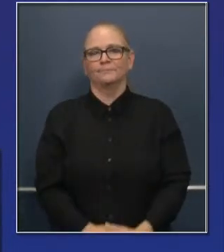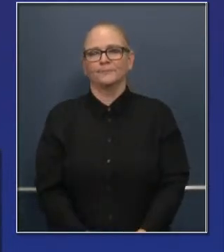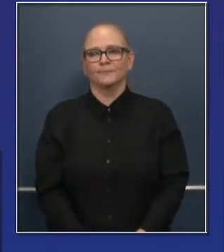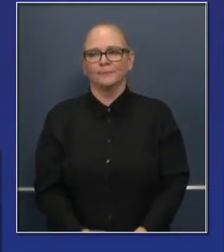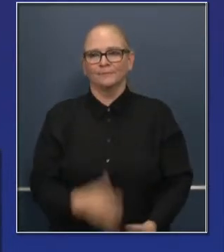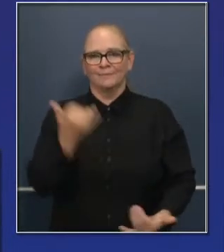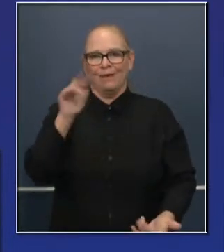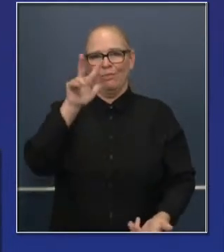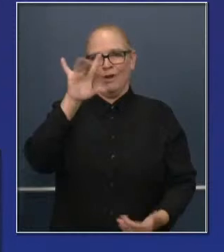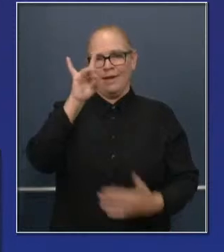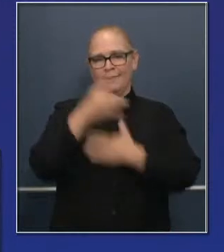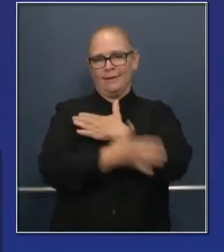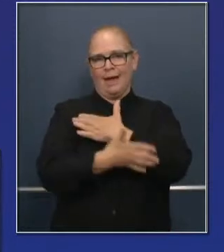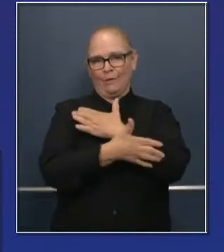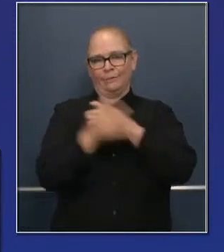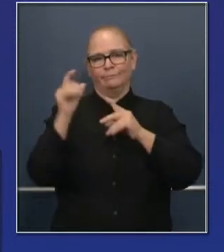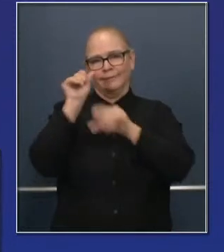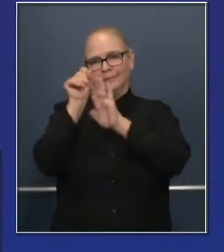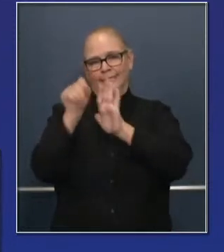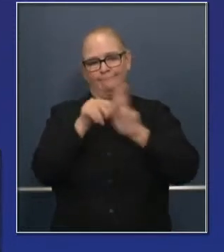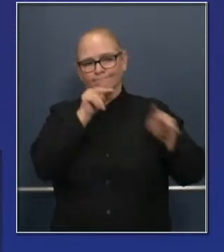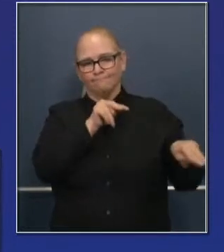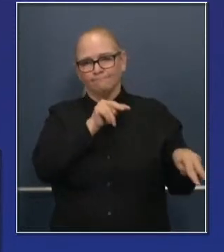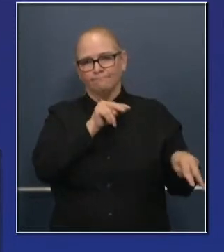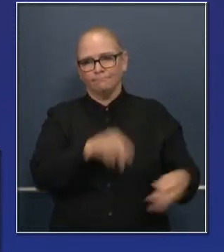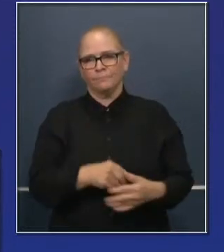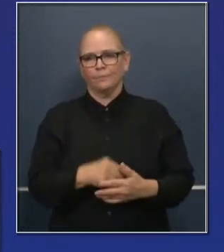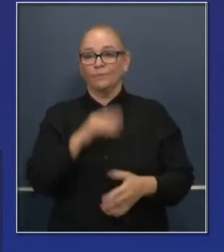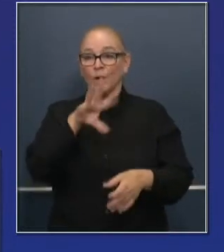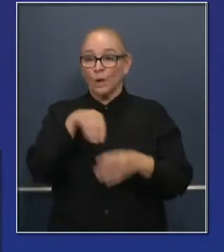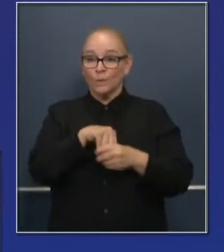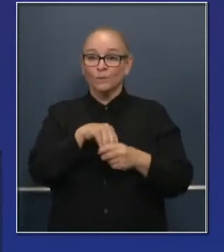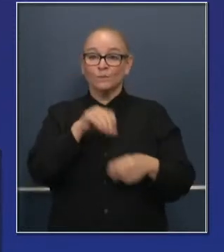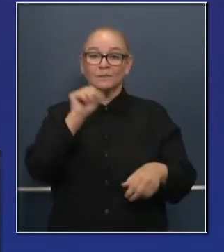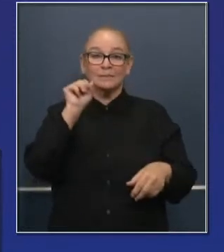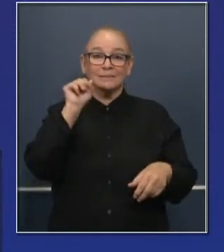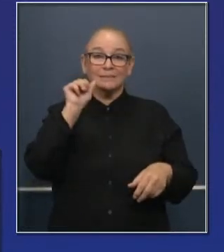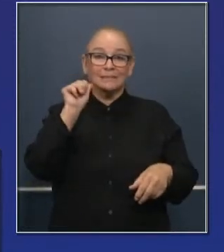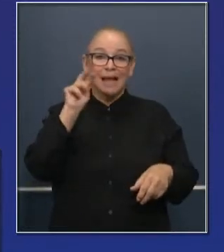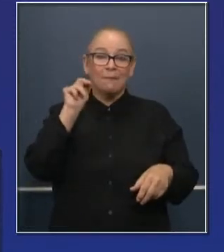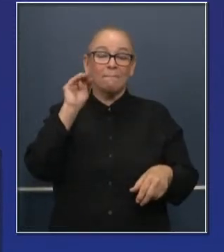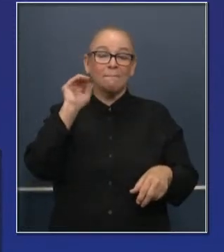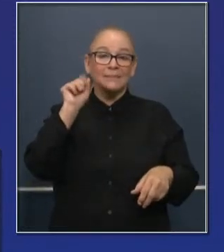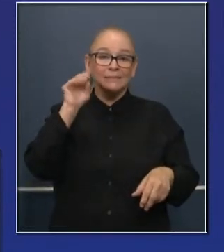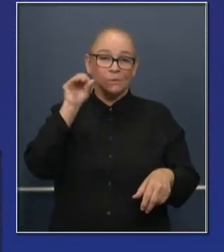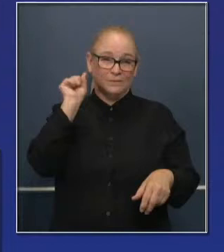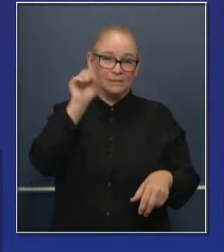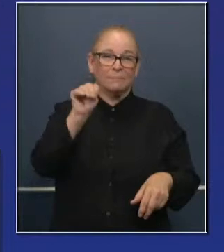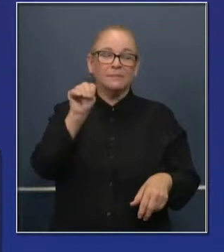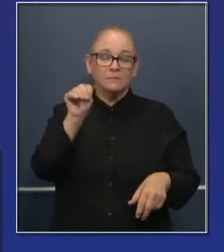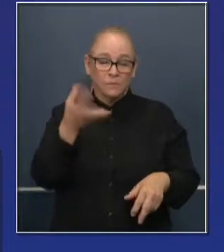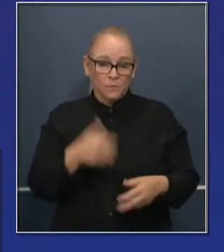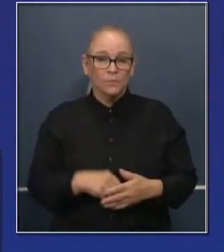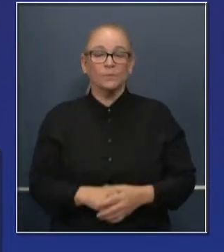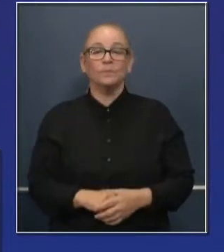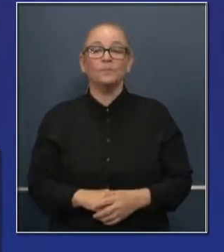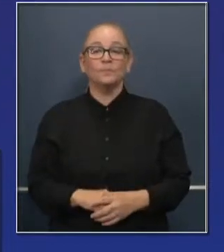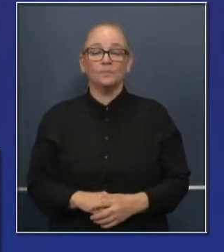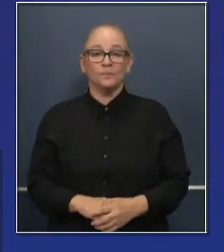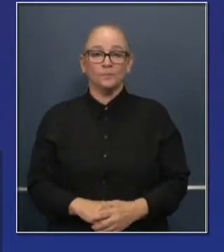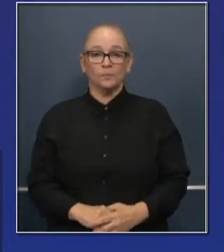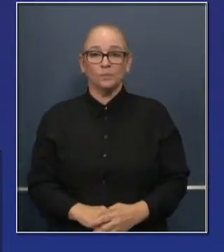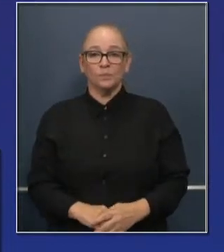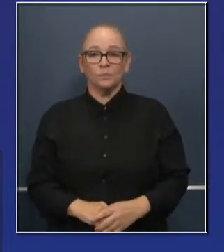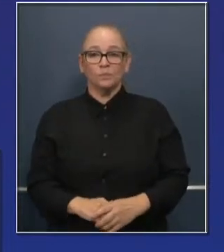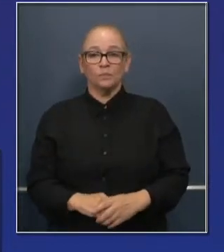38 counties. This includes San Mateo County on the list. 58 counties in the state of California, though, again, these